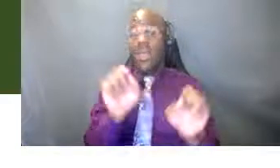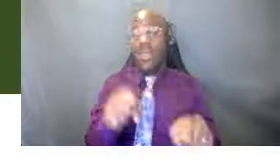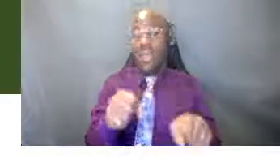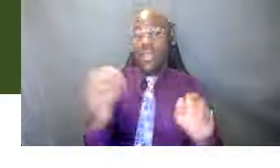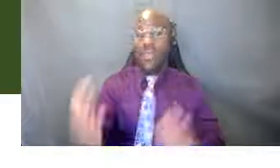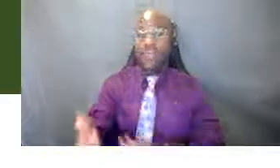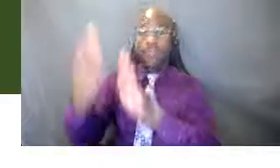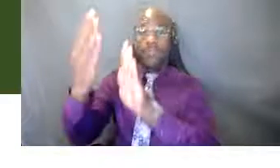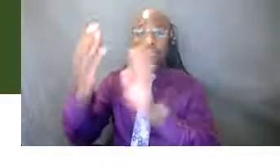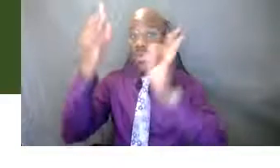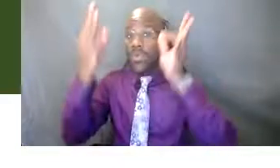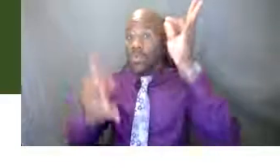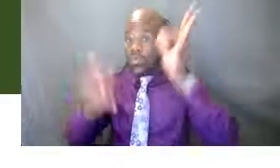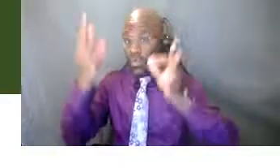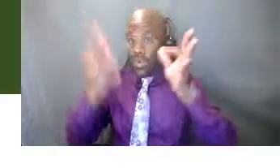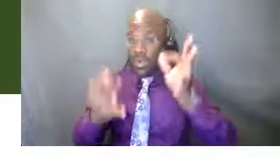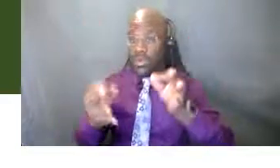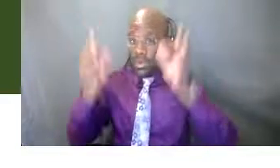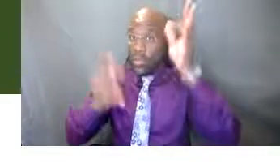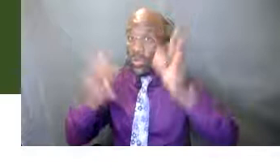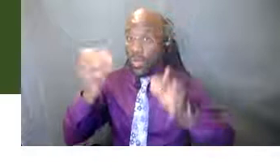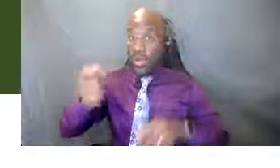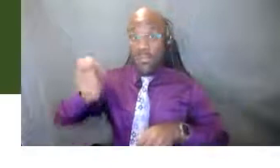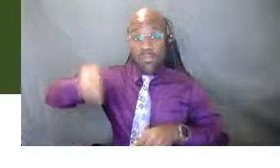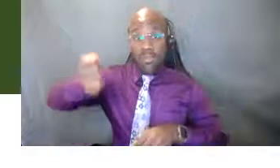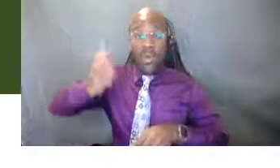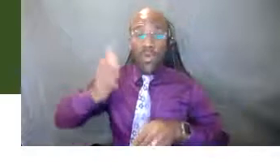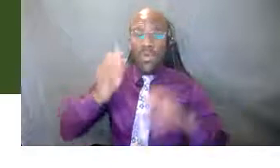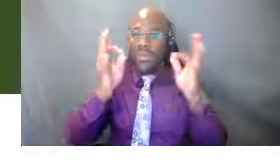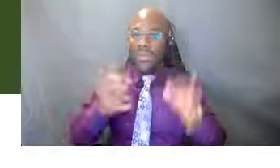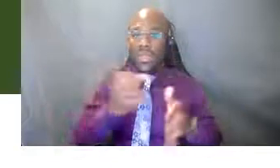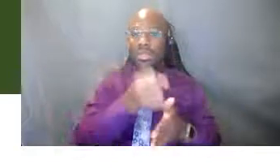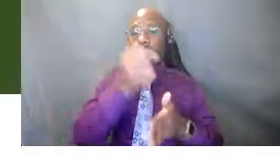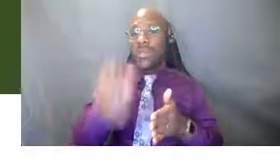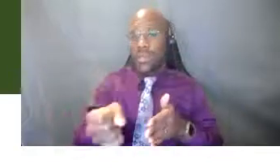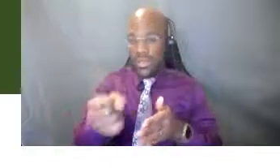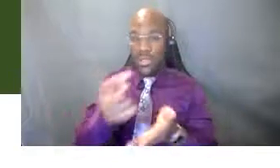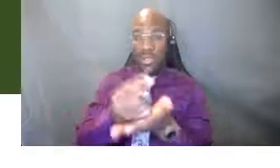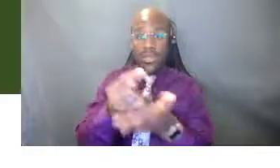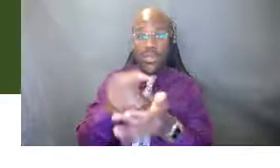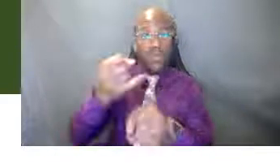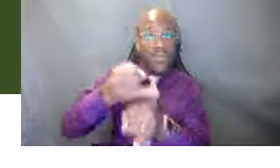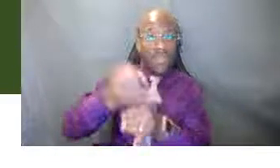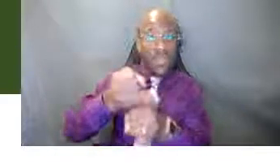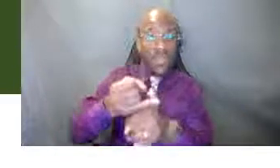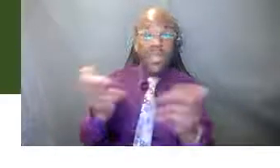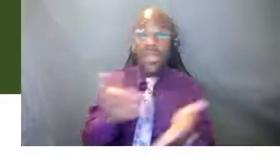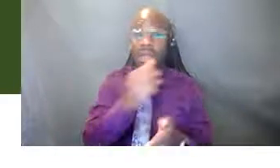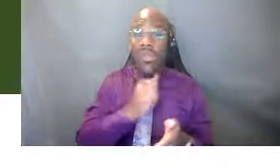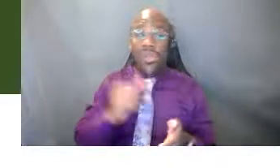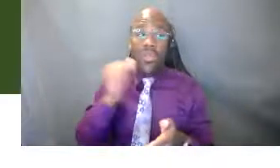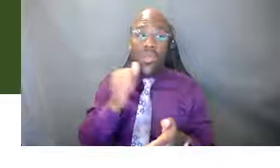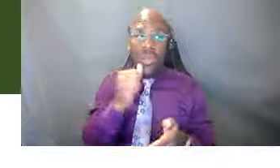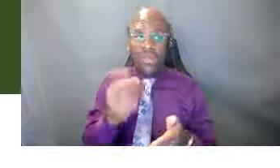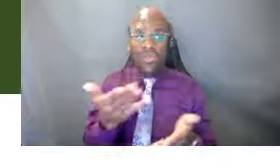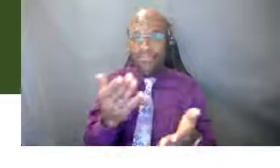community or be committed to a facility. And a level 1 treatment facility in Arizona is a locked